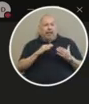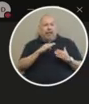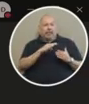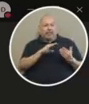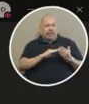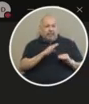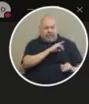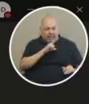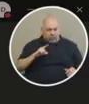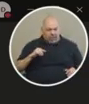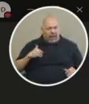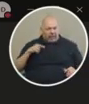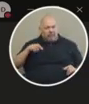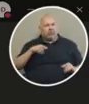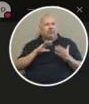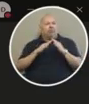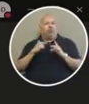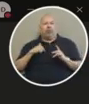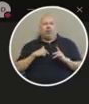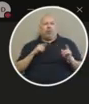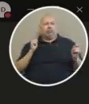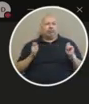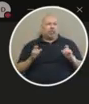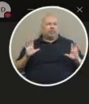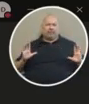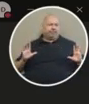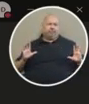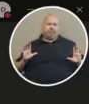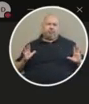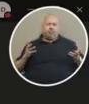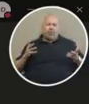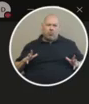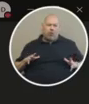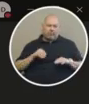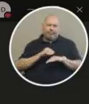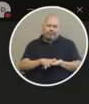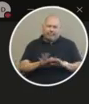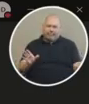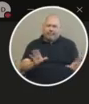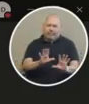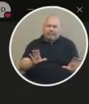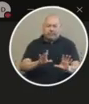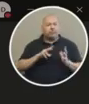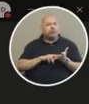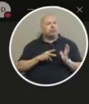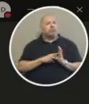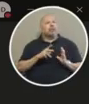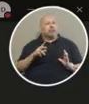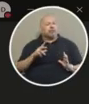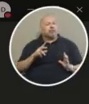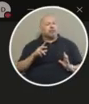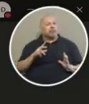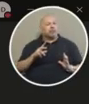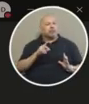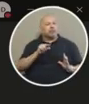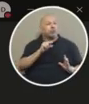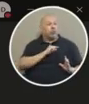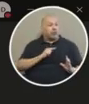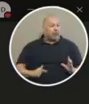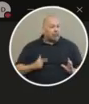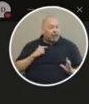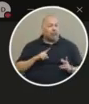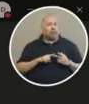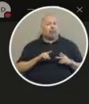council has for this community. We do not want to compromise that. In particular, when it deals with quality of life